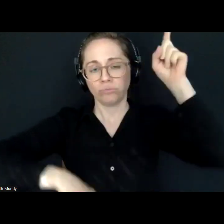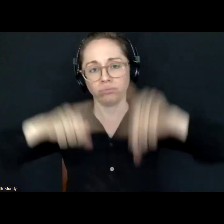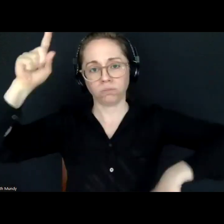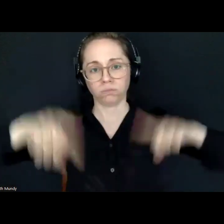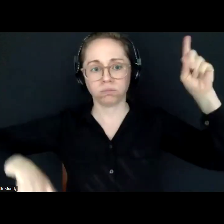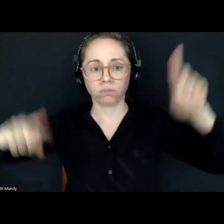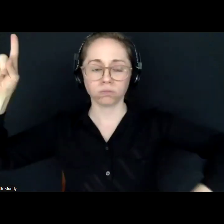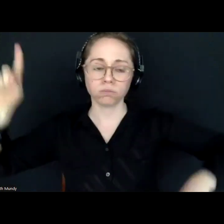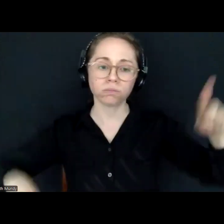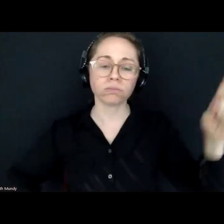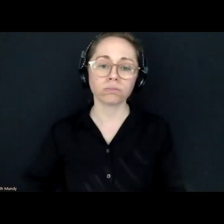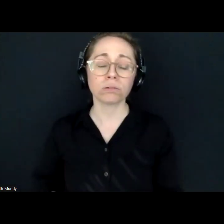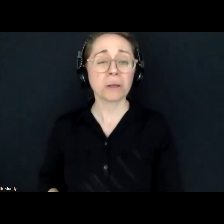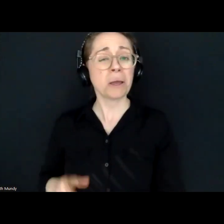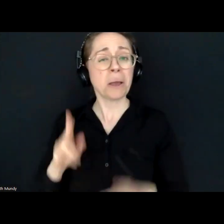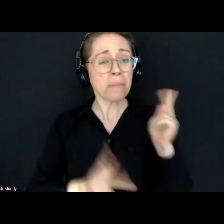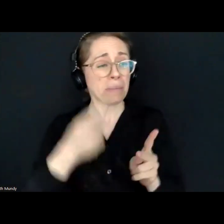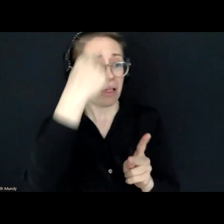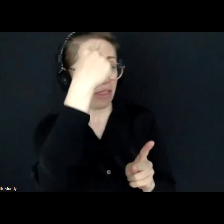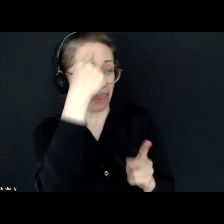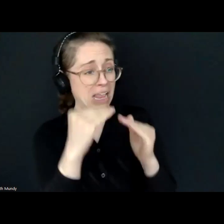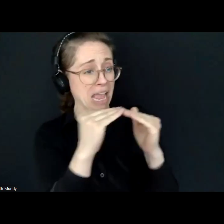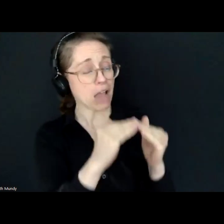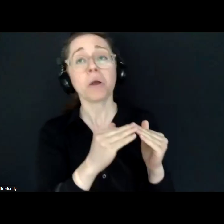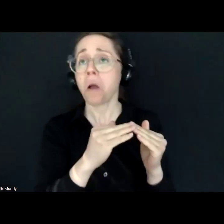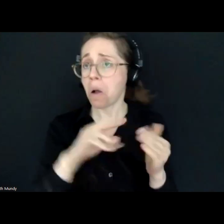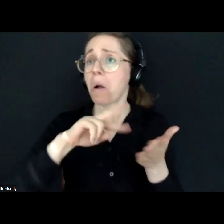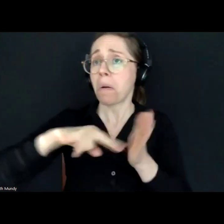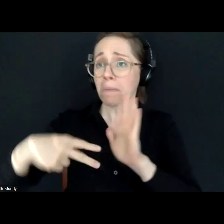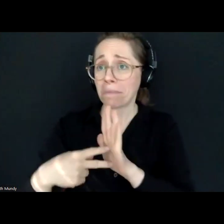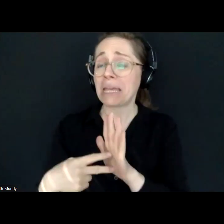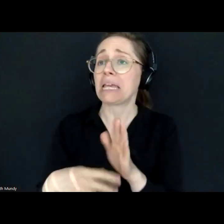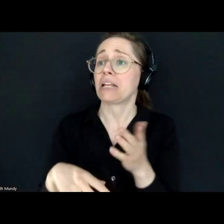about involves race and ethnicity, which of course